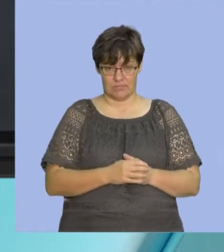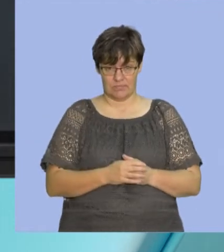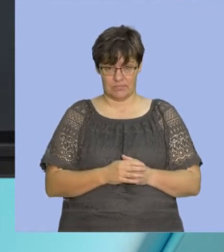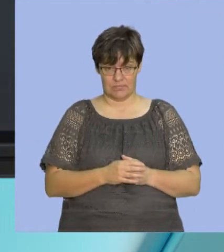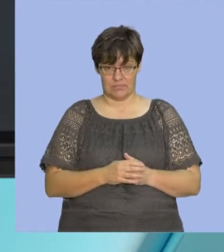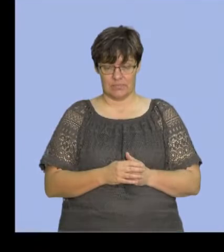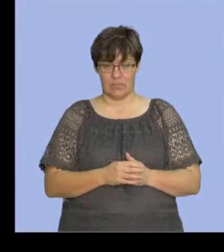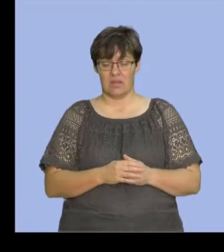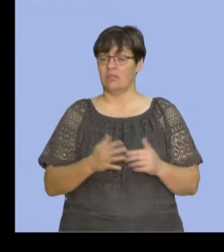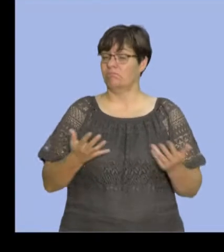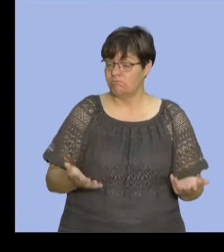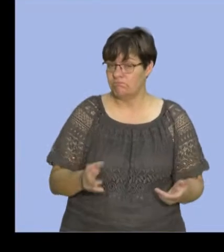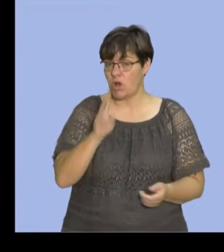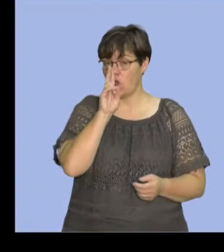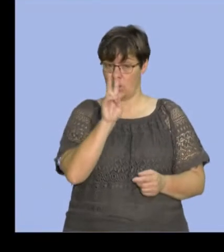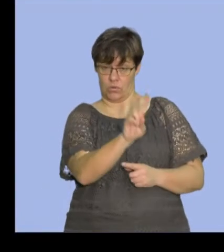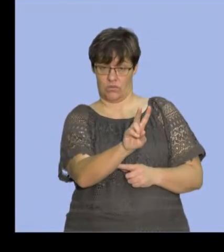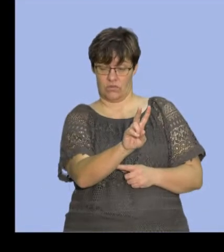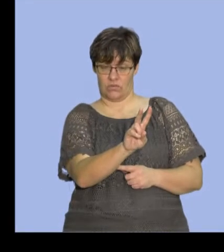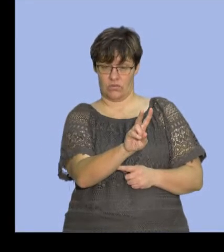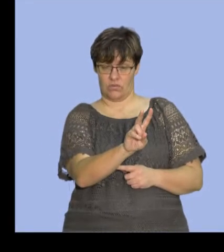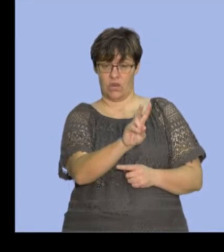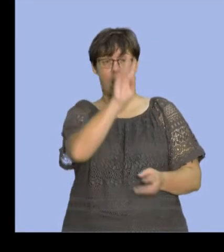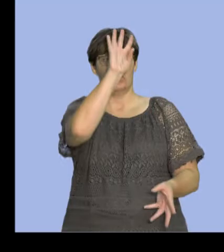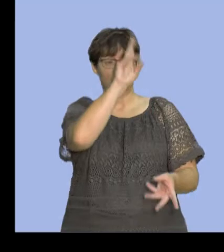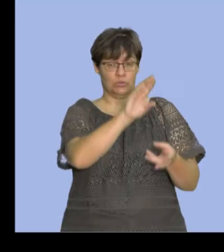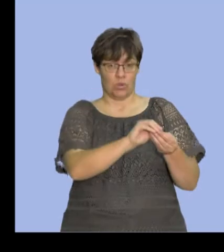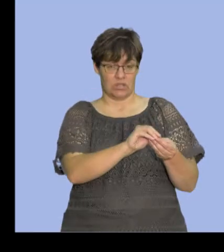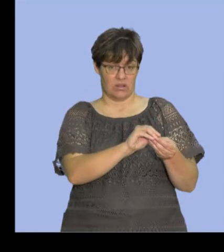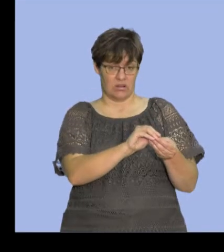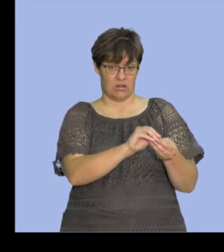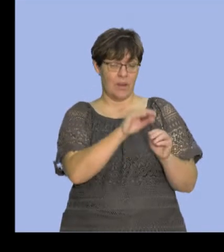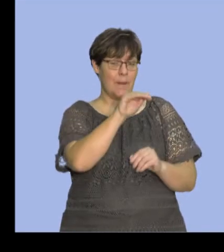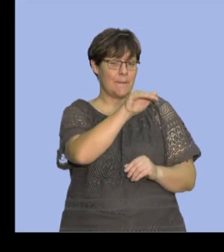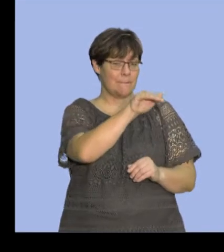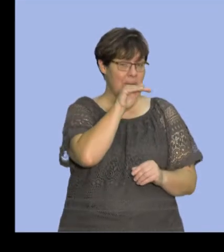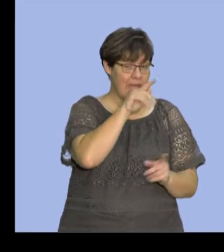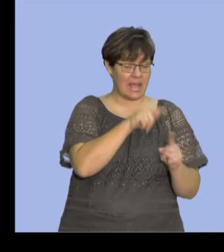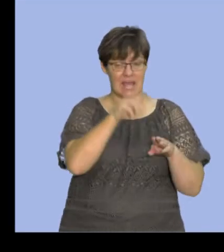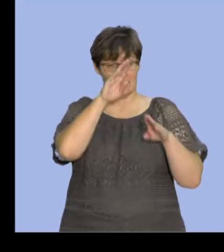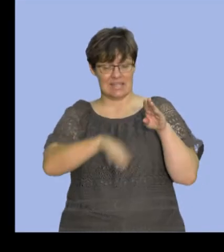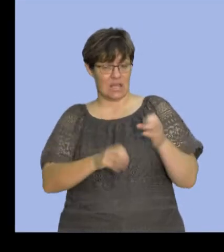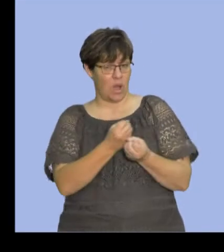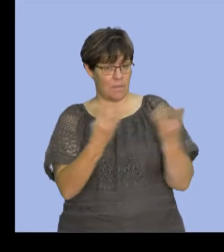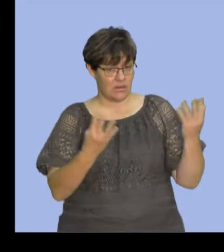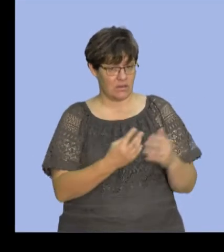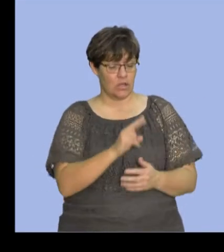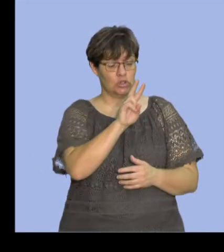now, if you look at this here, the total amount of the bank and the discount was